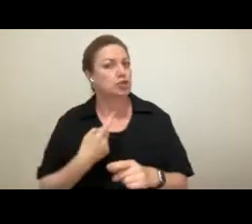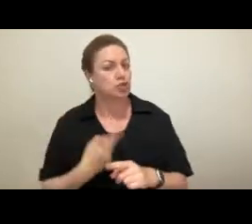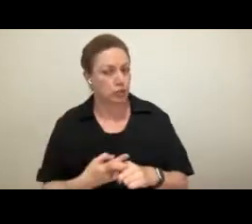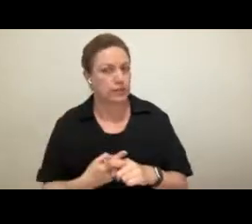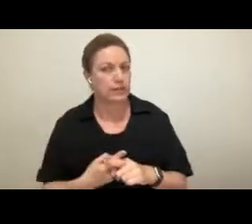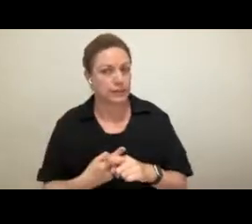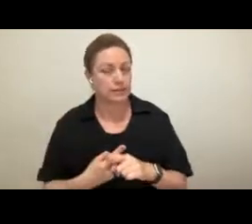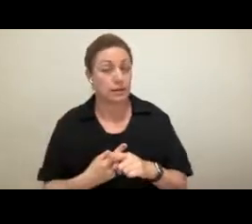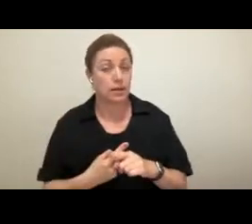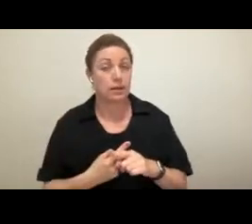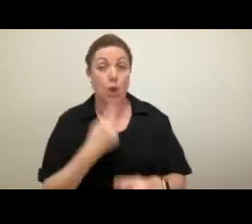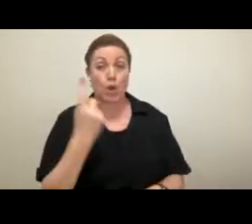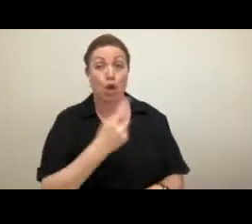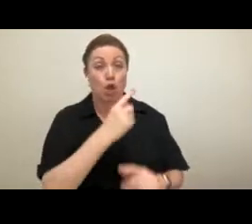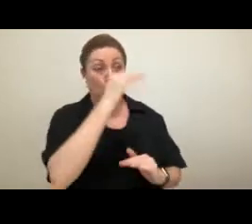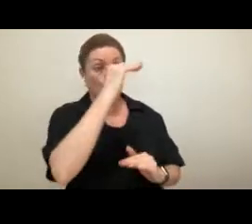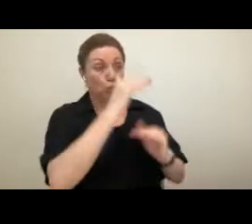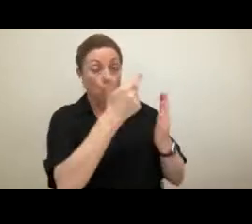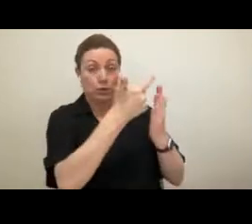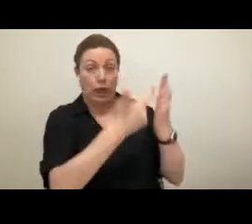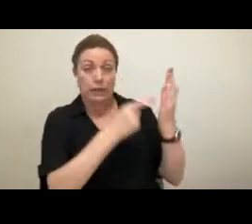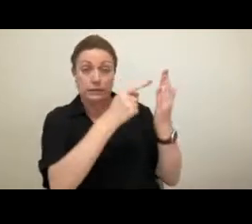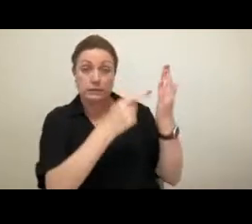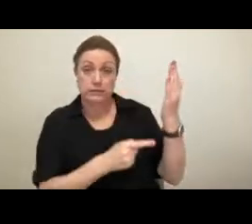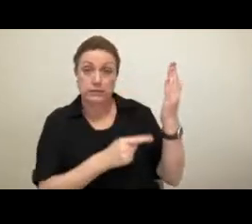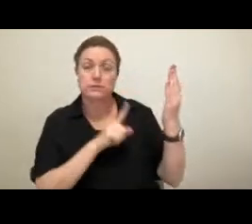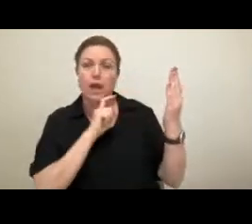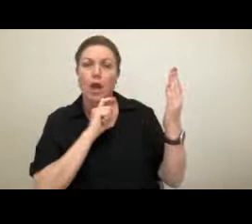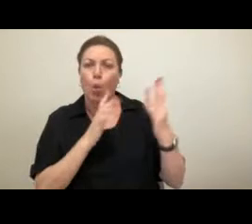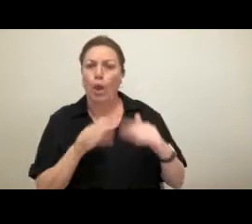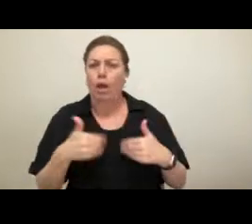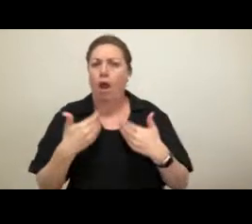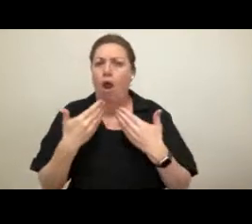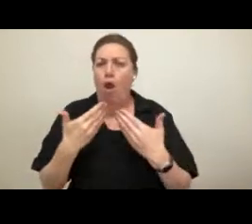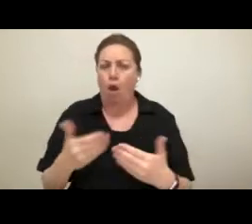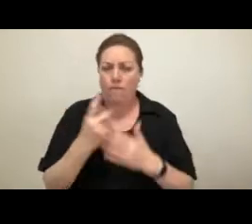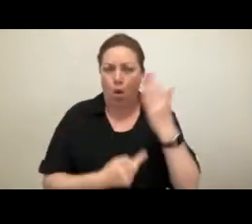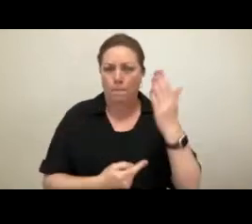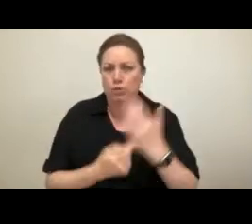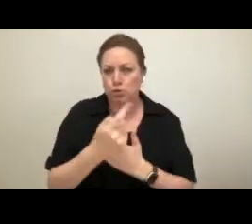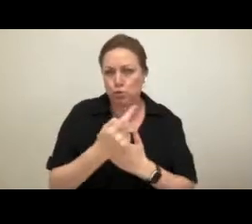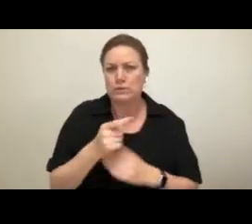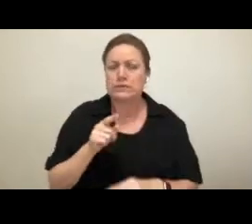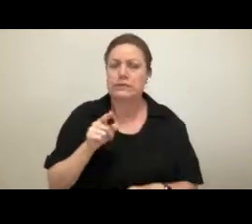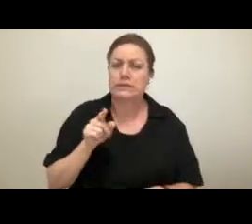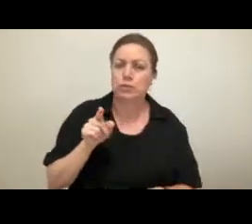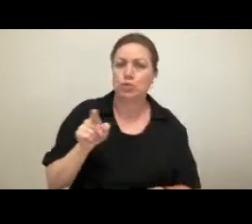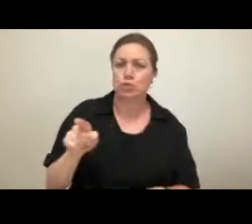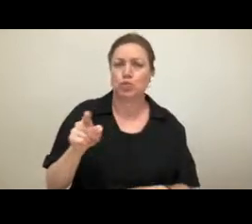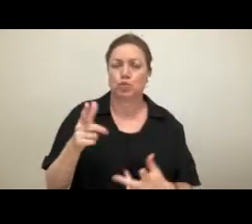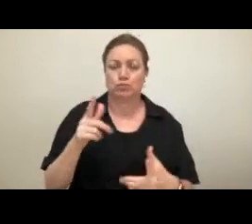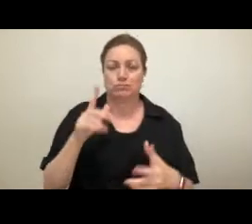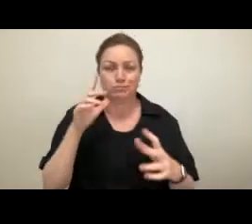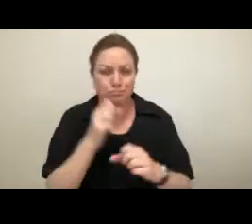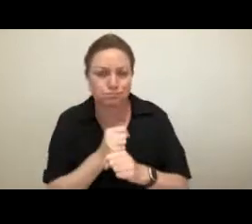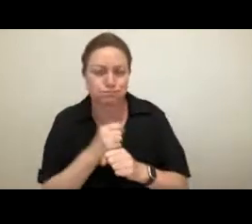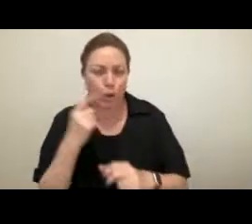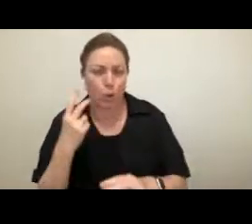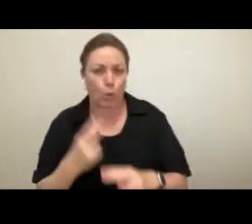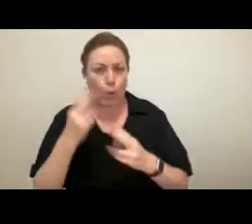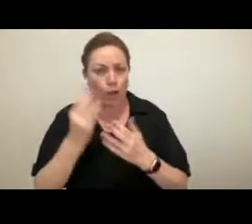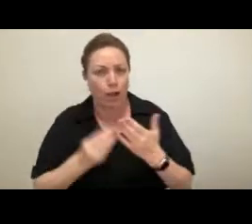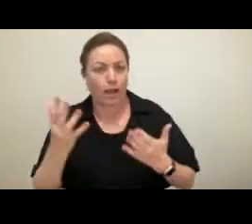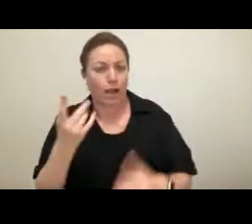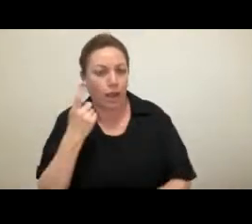to develop a concept in response to a specific brief. A second expert panel reviews the presentations and